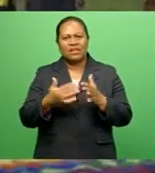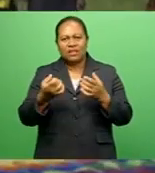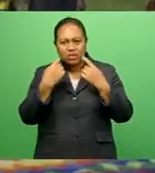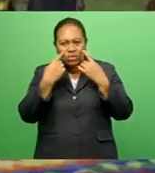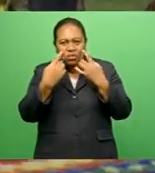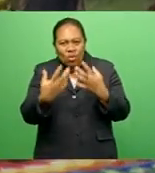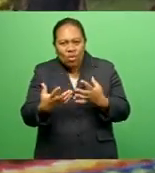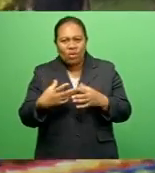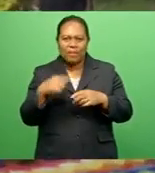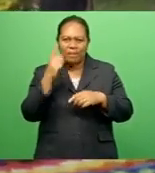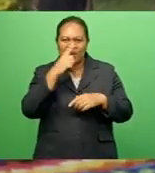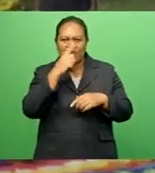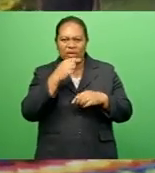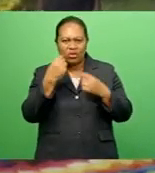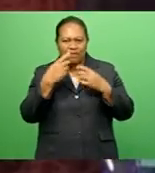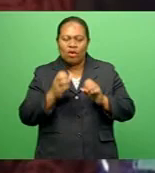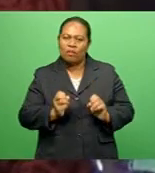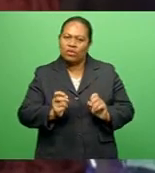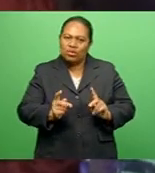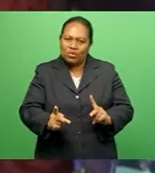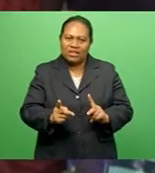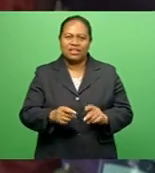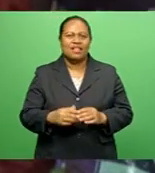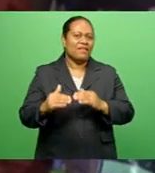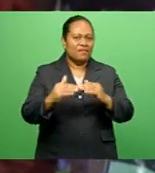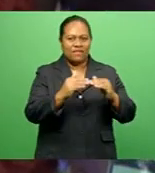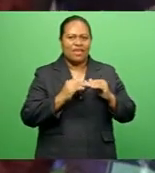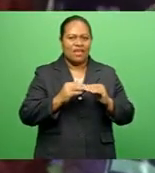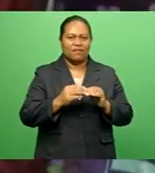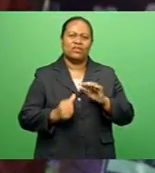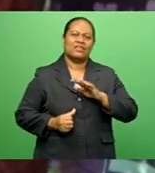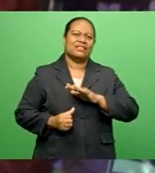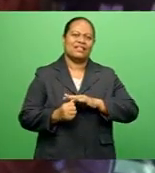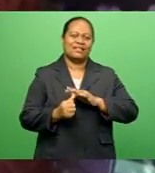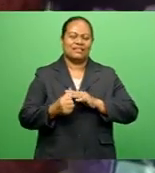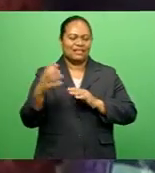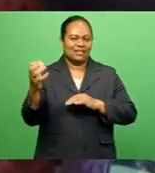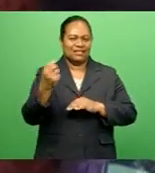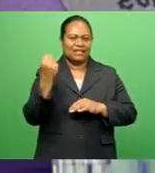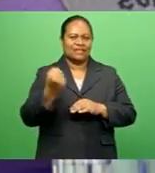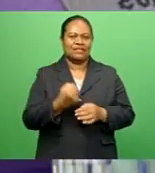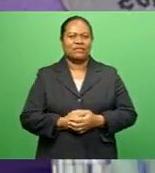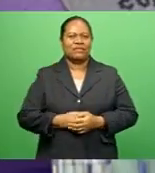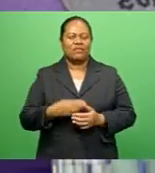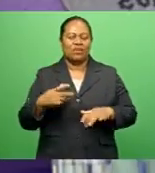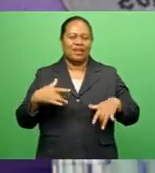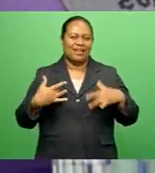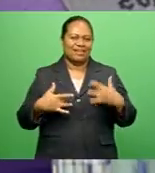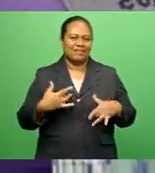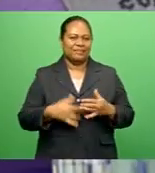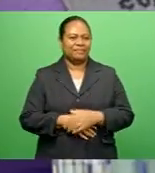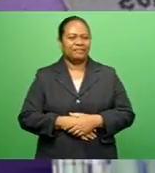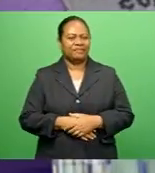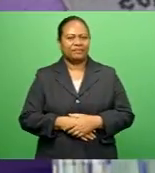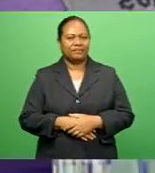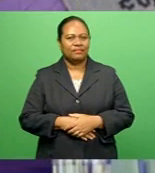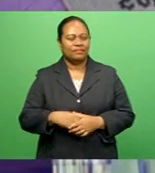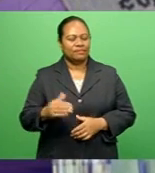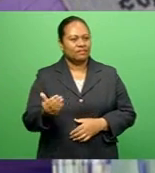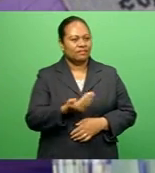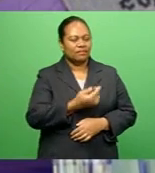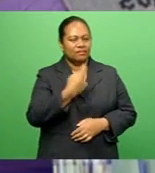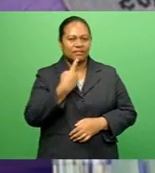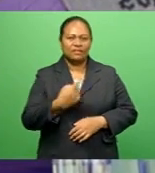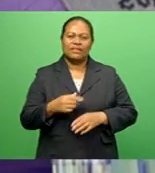to have a fair chance at success and work towards a more fulfilling life. Farmers can easily access